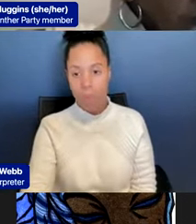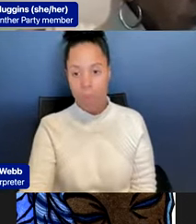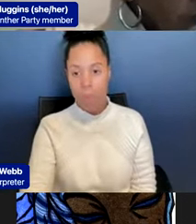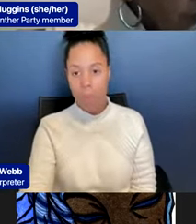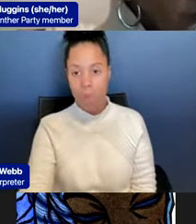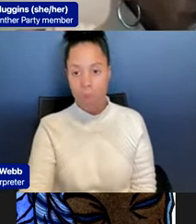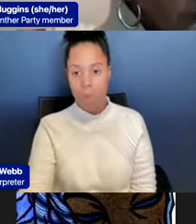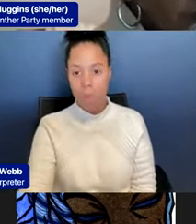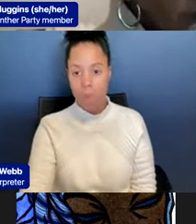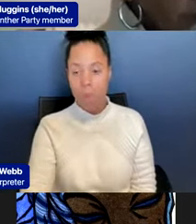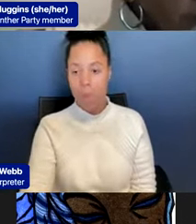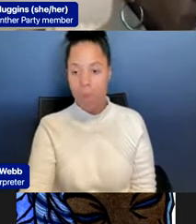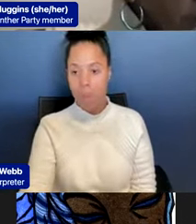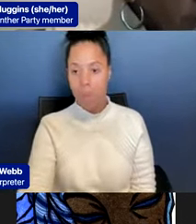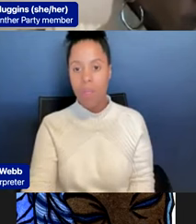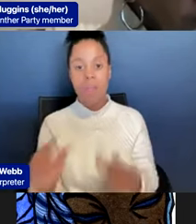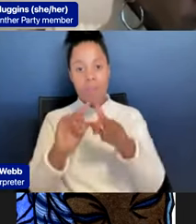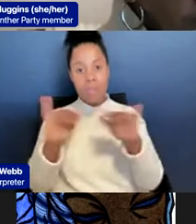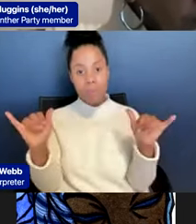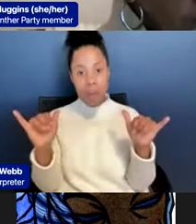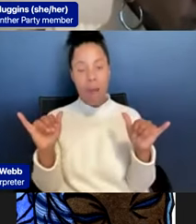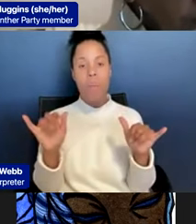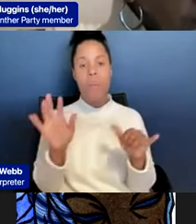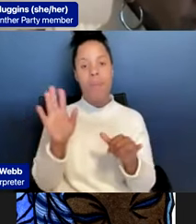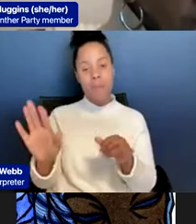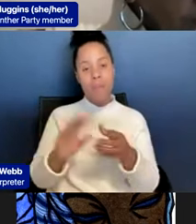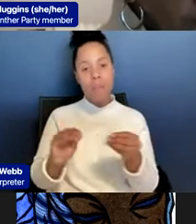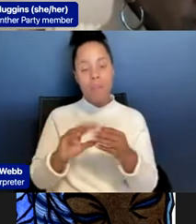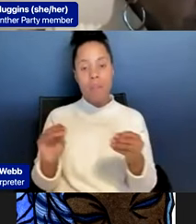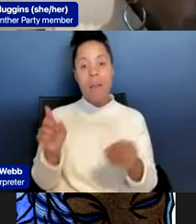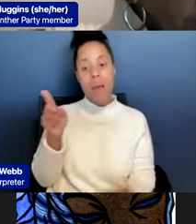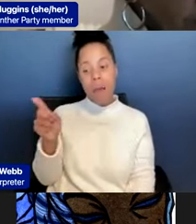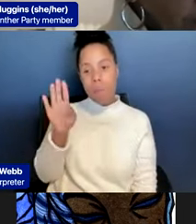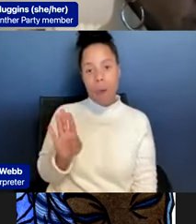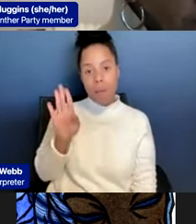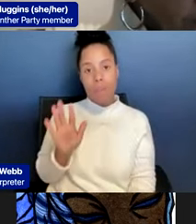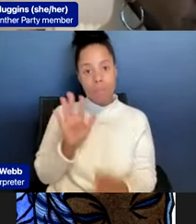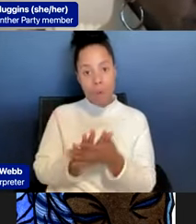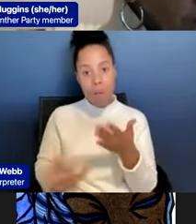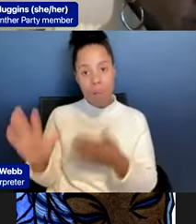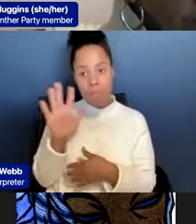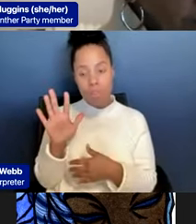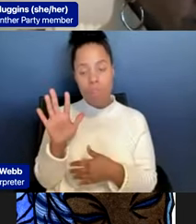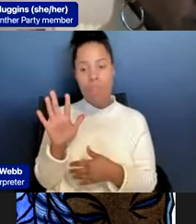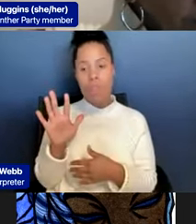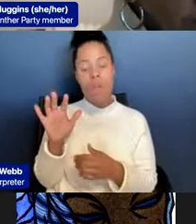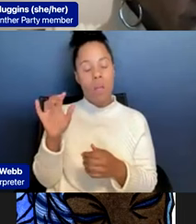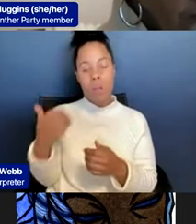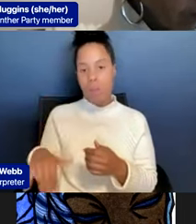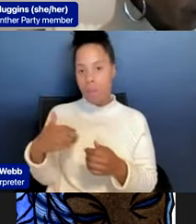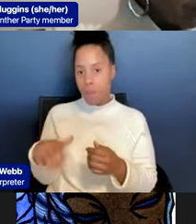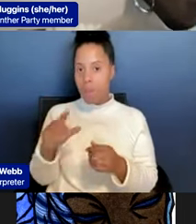Huey P. Newton's lectures at Boston College and subsequently his conversations with the child psychologist